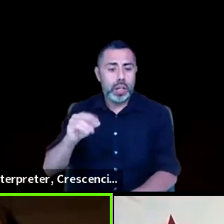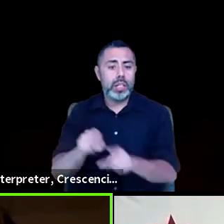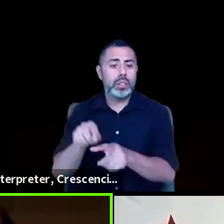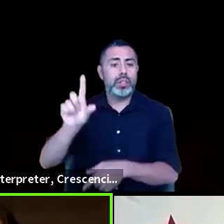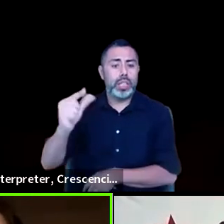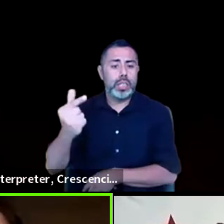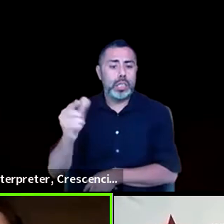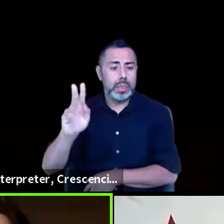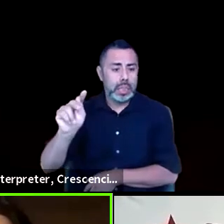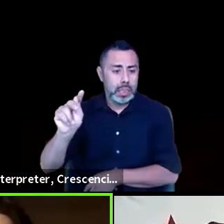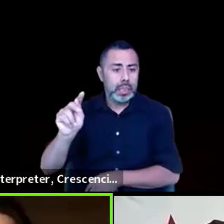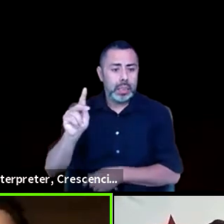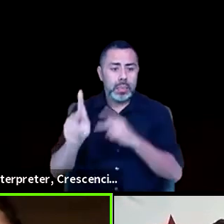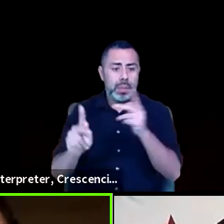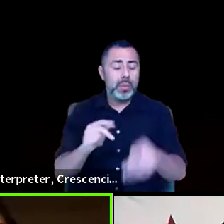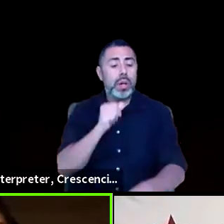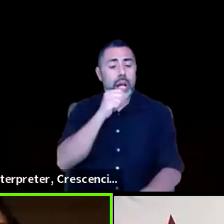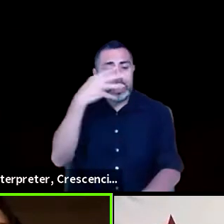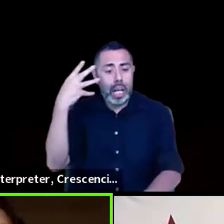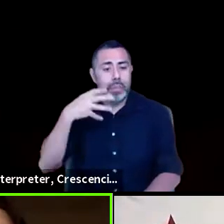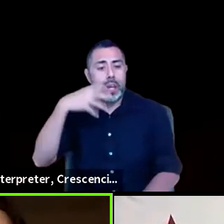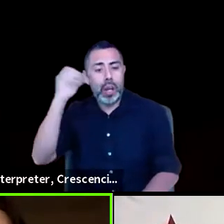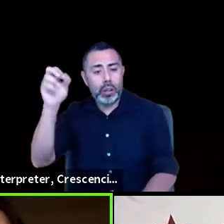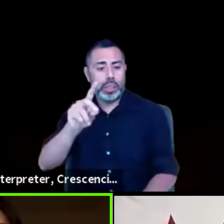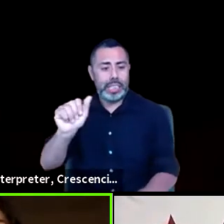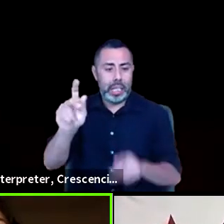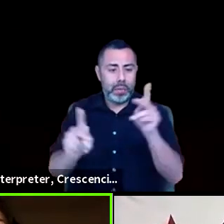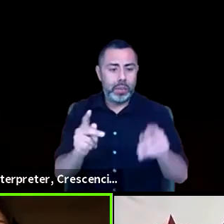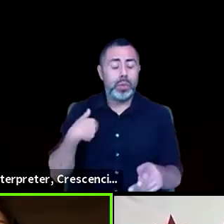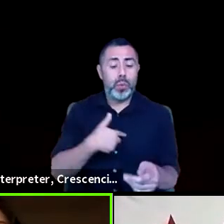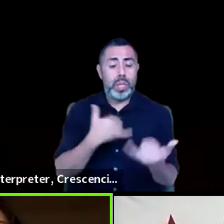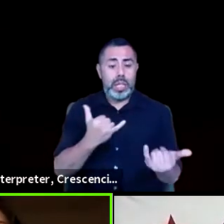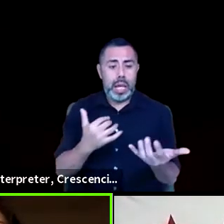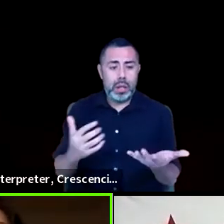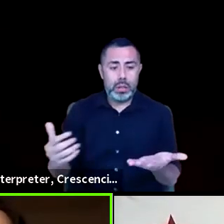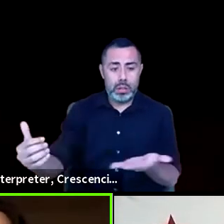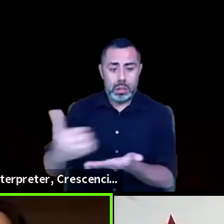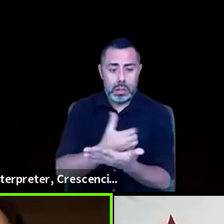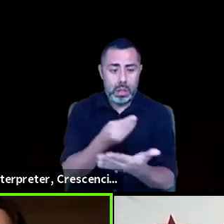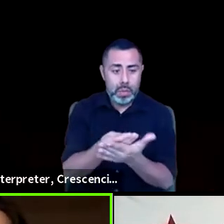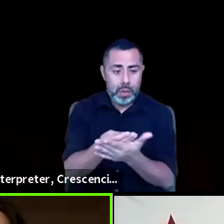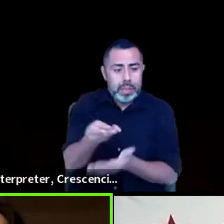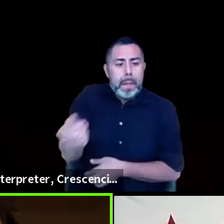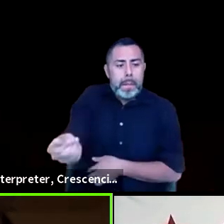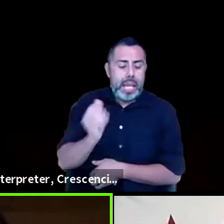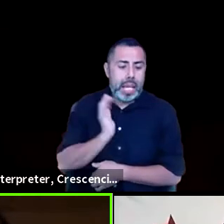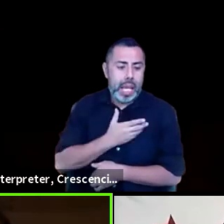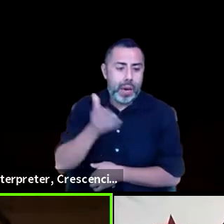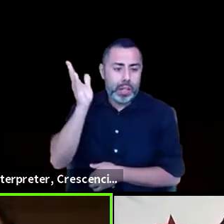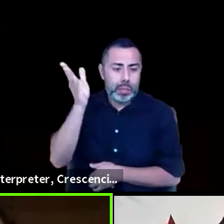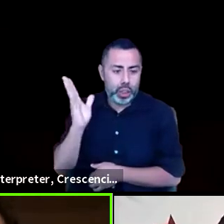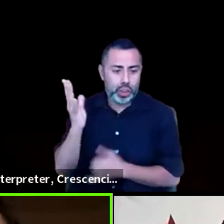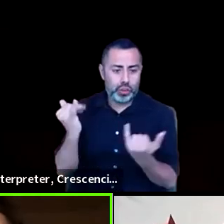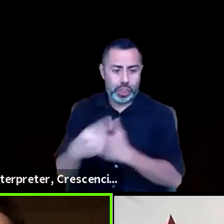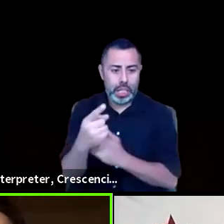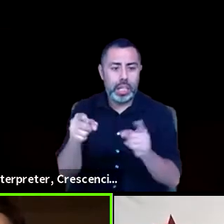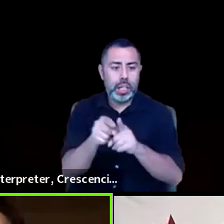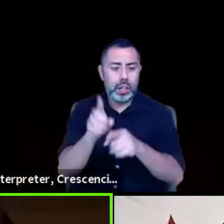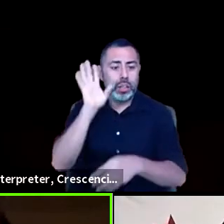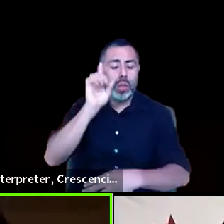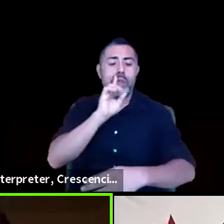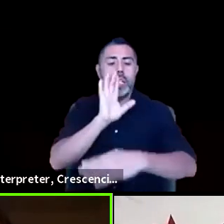the funds to pay our speakers, as well as commit to a $1,000 tithe towards an organization doing this important